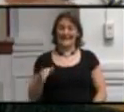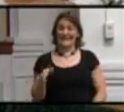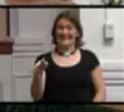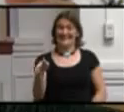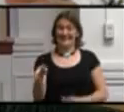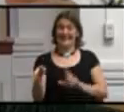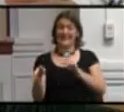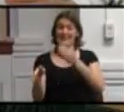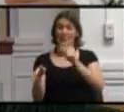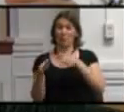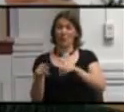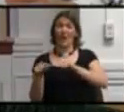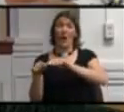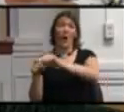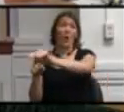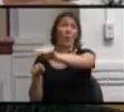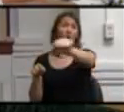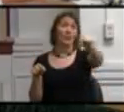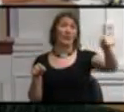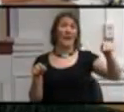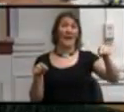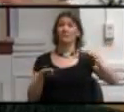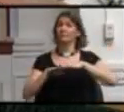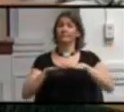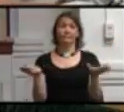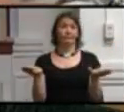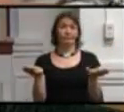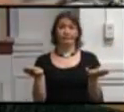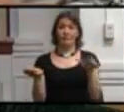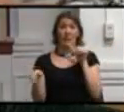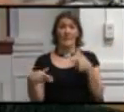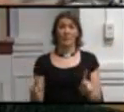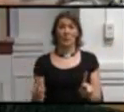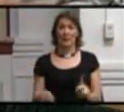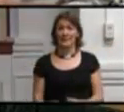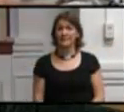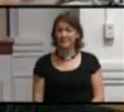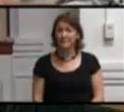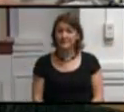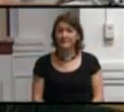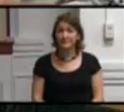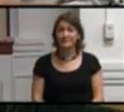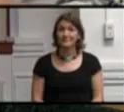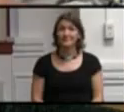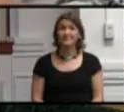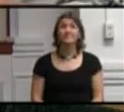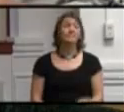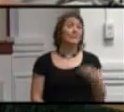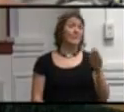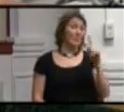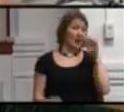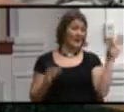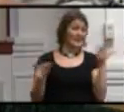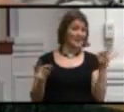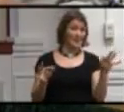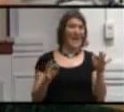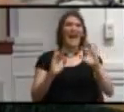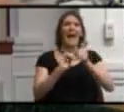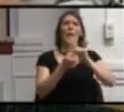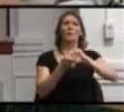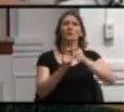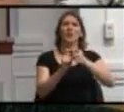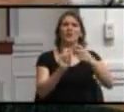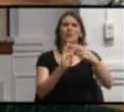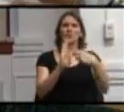that area and all the way around halfway around the roundabout, I guess. So, Patrick, you want to explain the process for the first